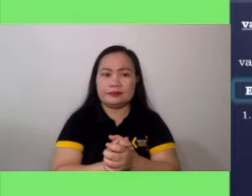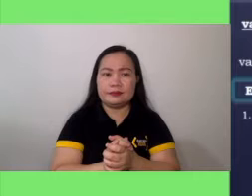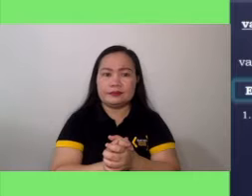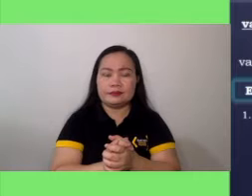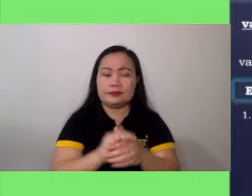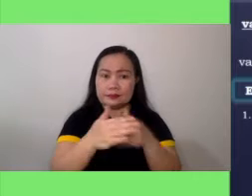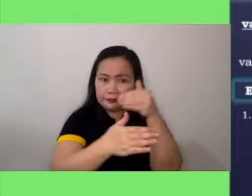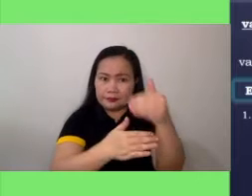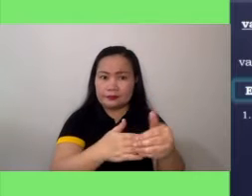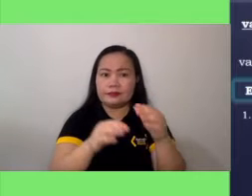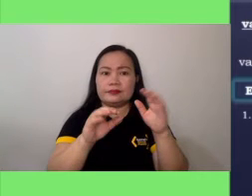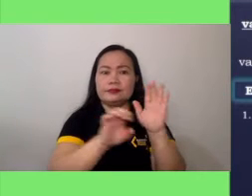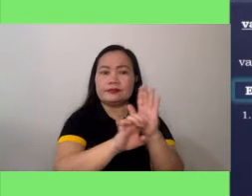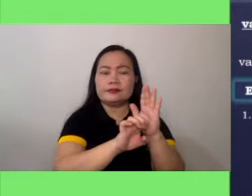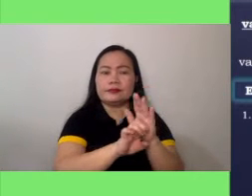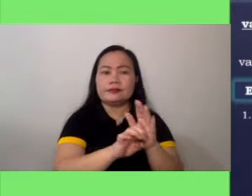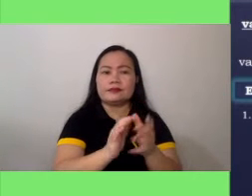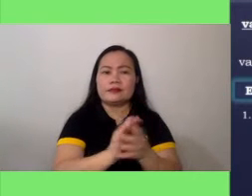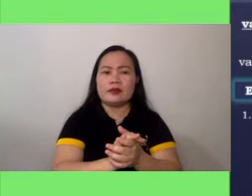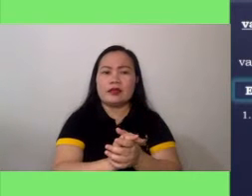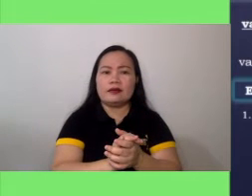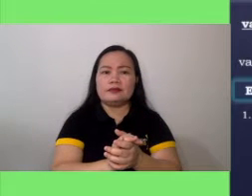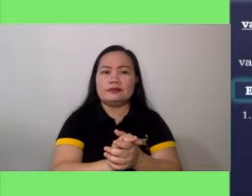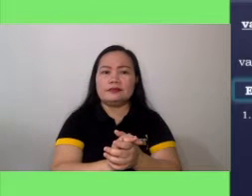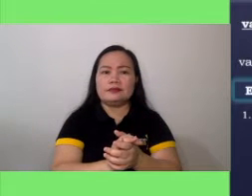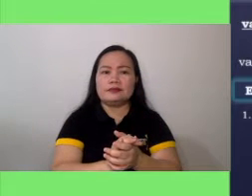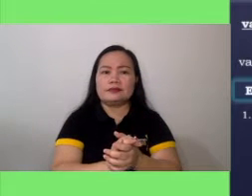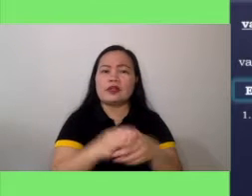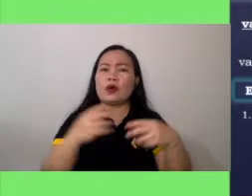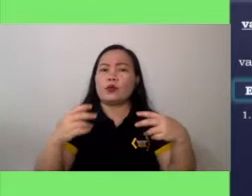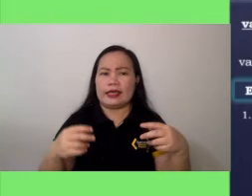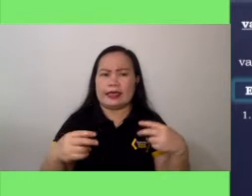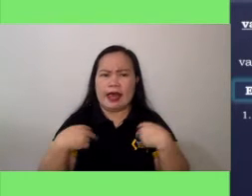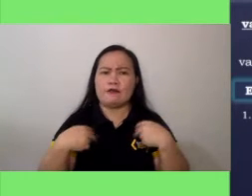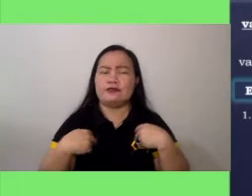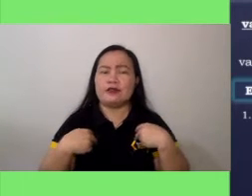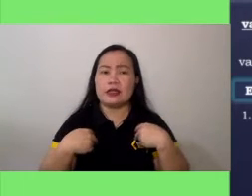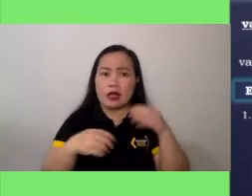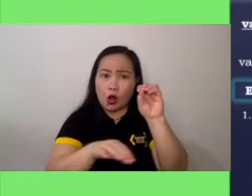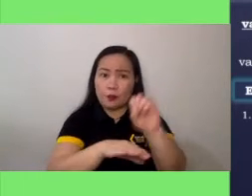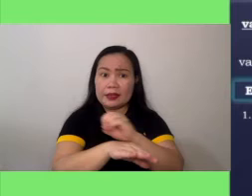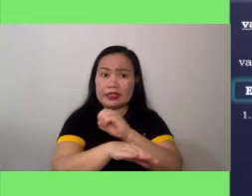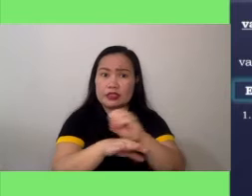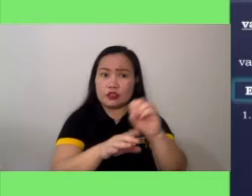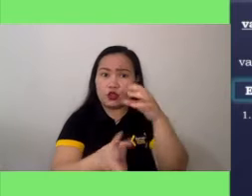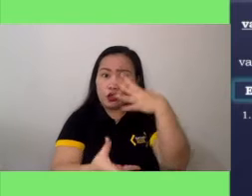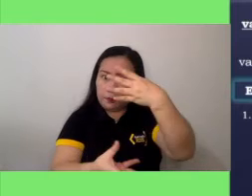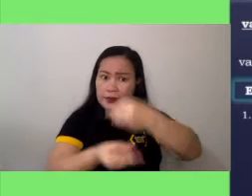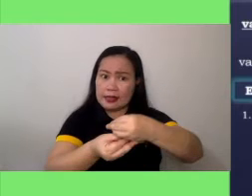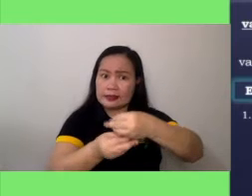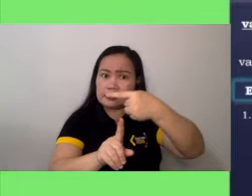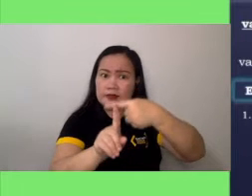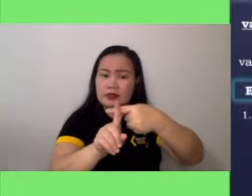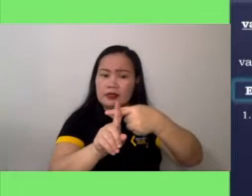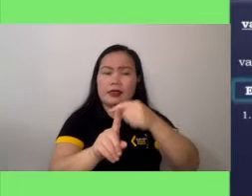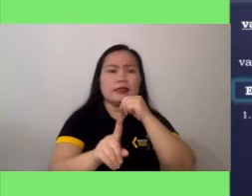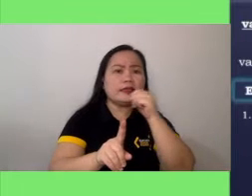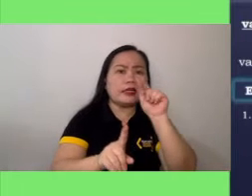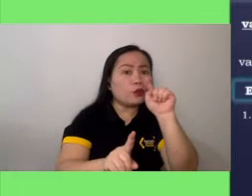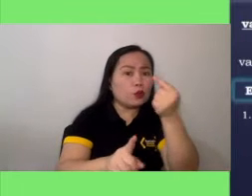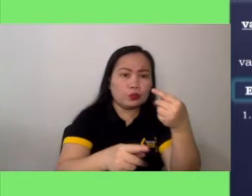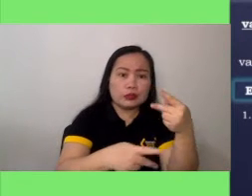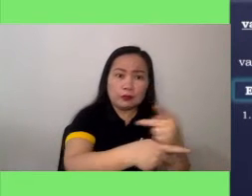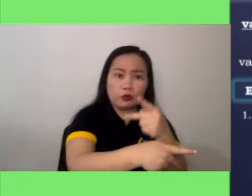18. Okay? Next. So, what if you already have the operation? So, aside